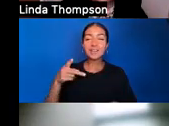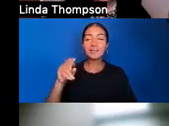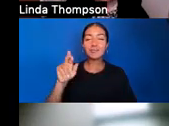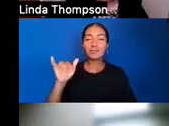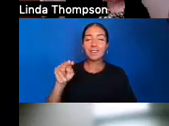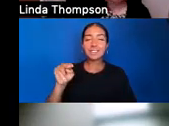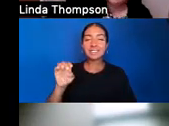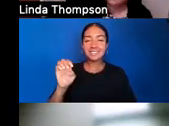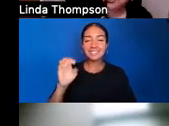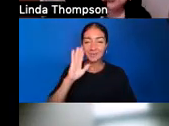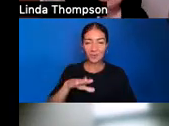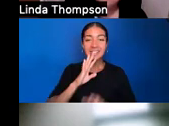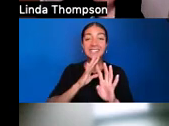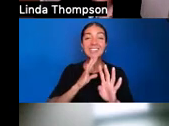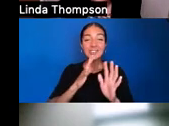So